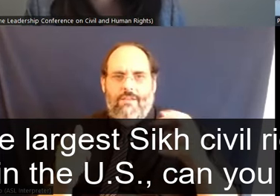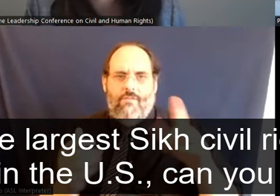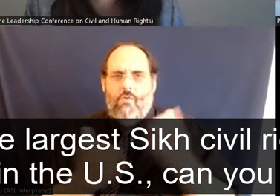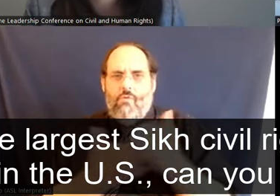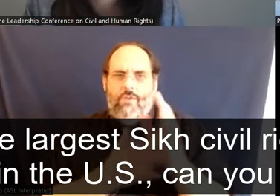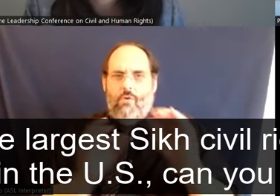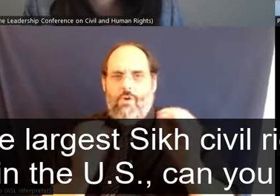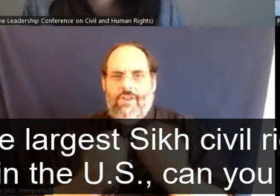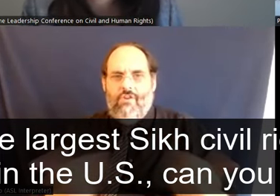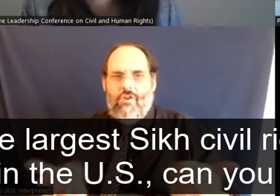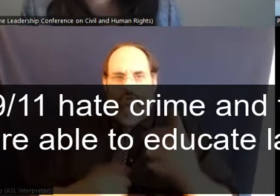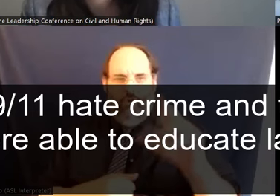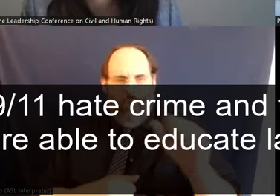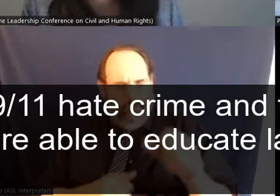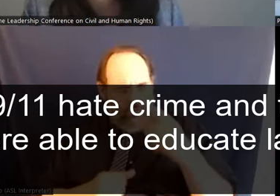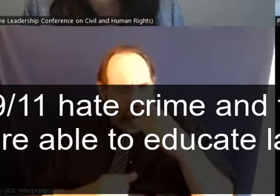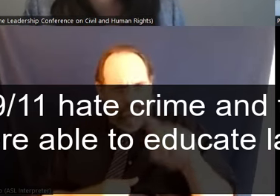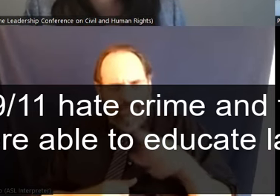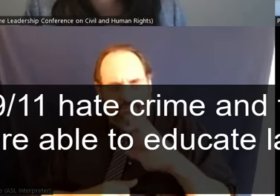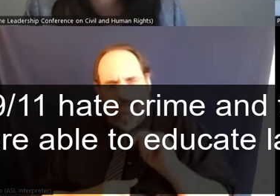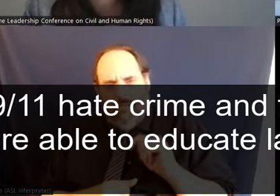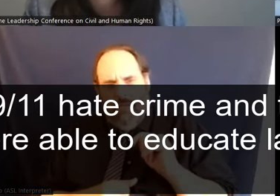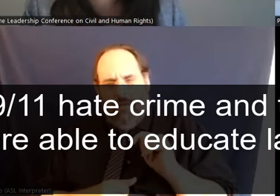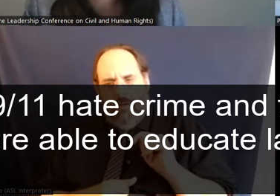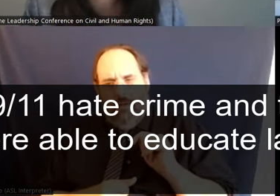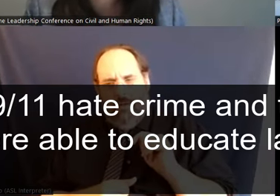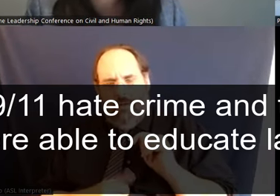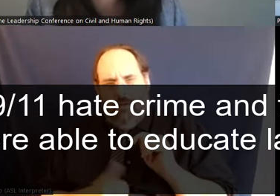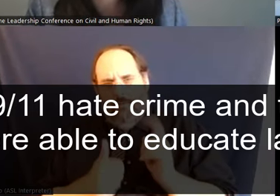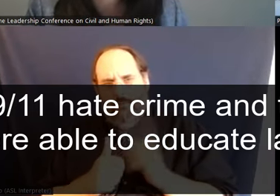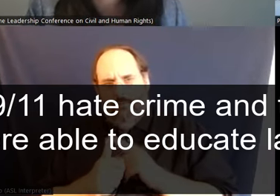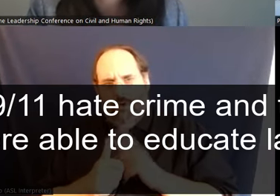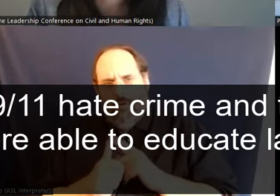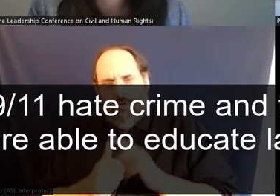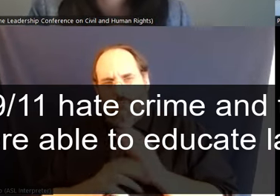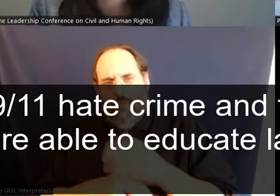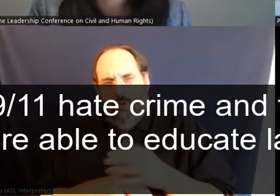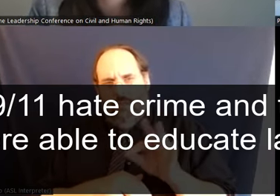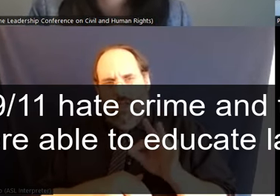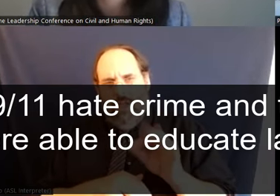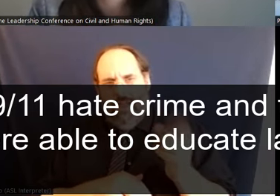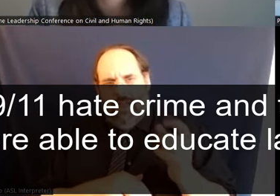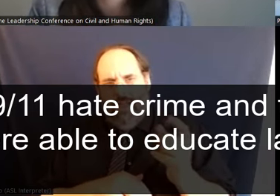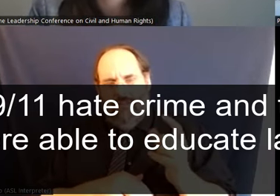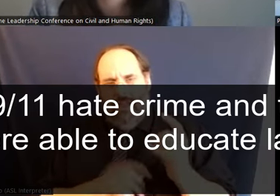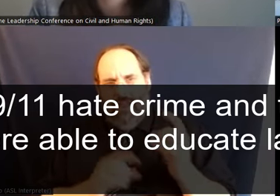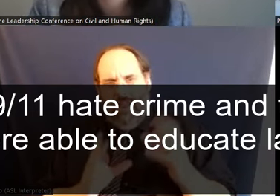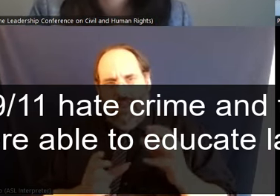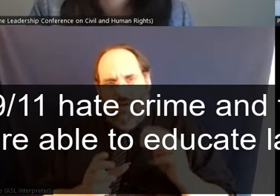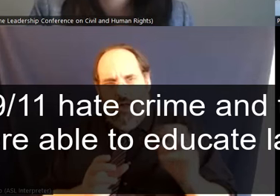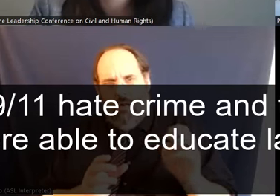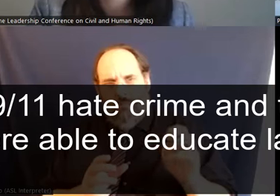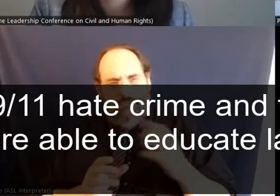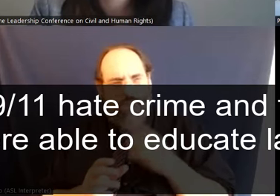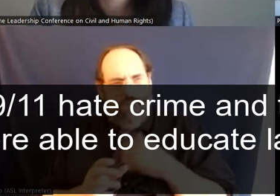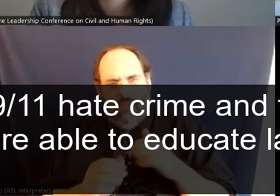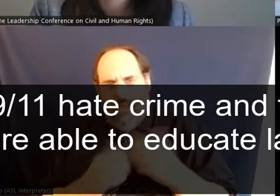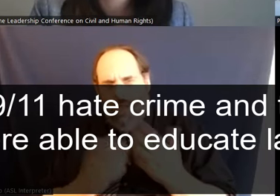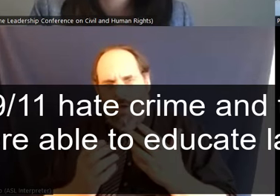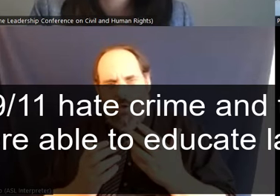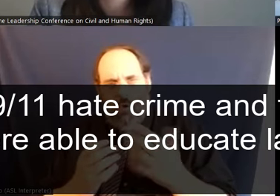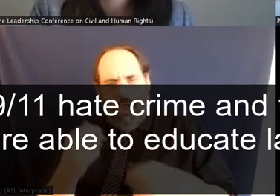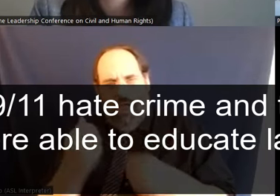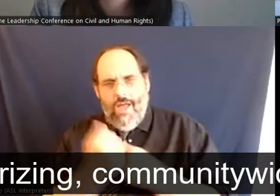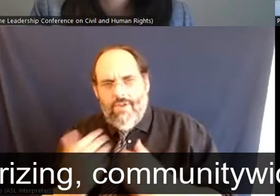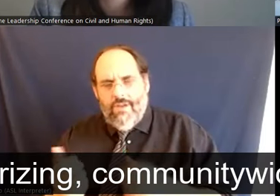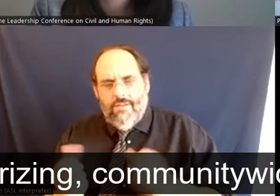organization in the US, can you talk about the first post 9/11 hate crime and tell us how advocates were able to